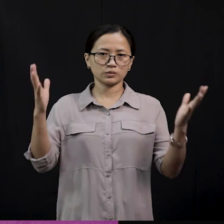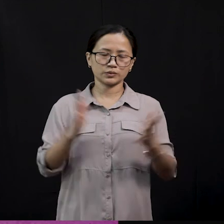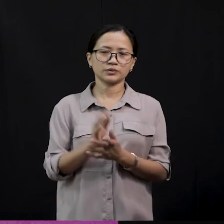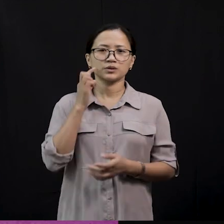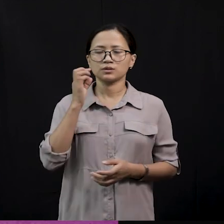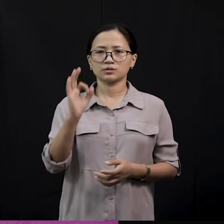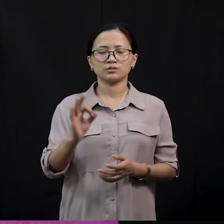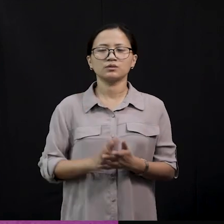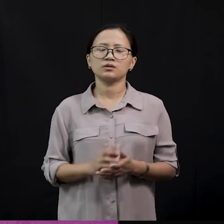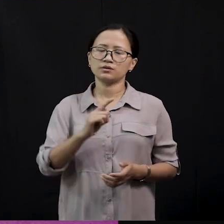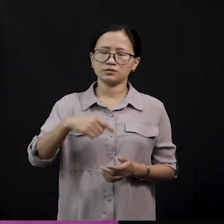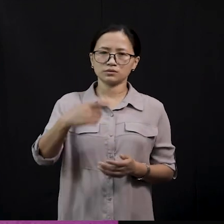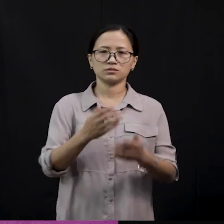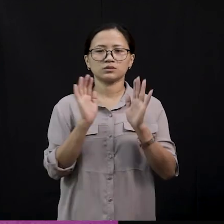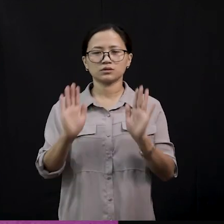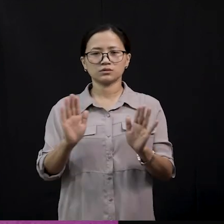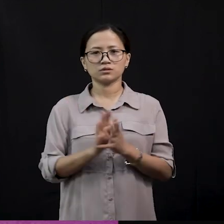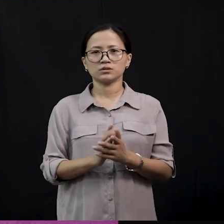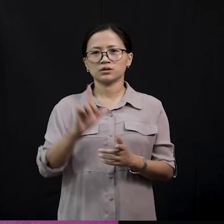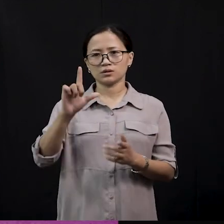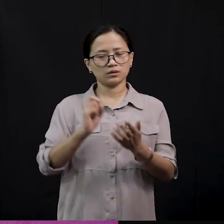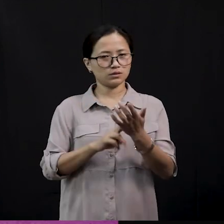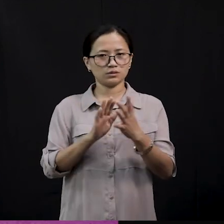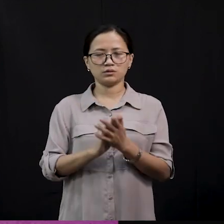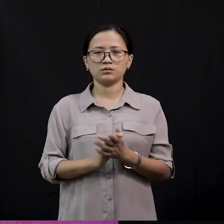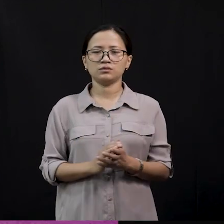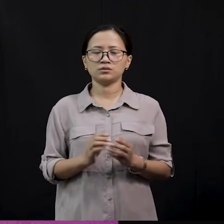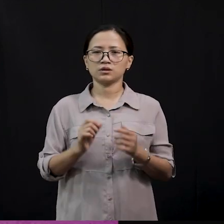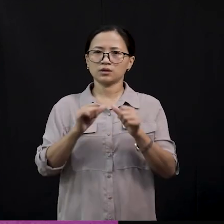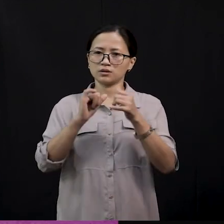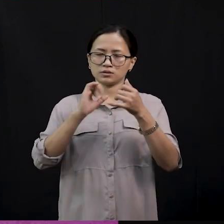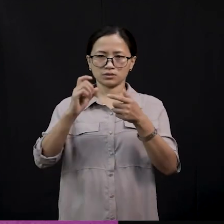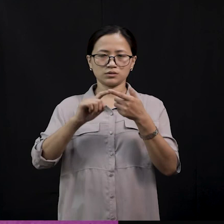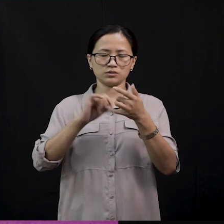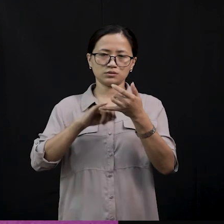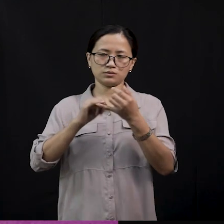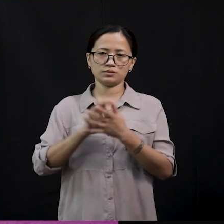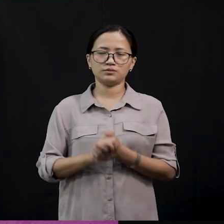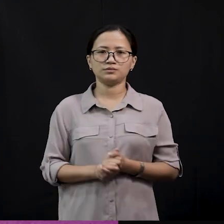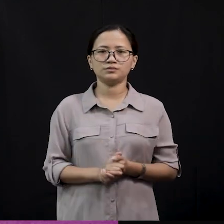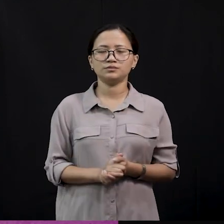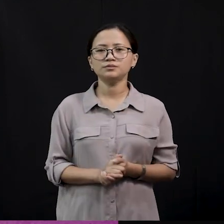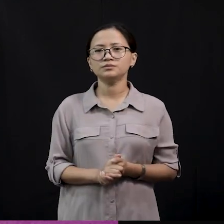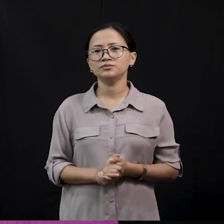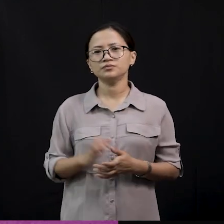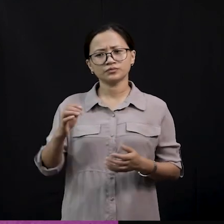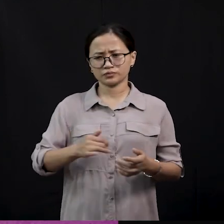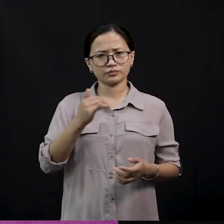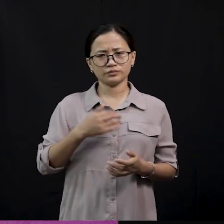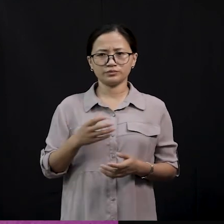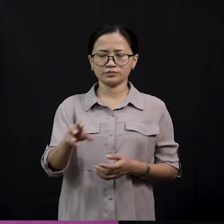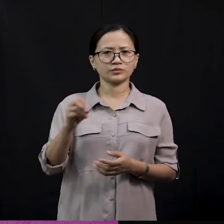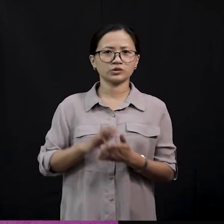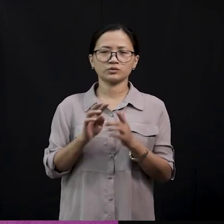important, but everything has to be in limit and not in excess. Bipin Babu was working excessively, not even wishing to